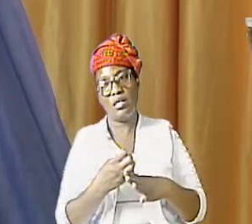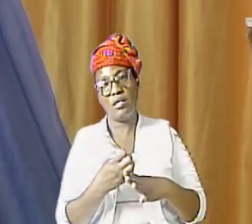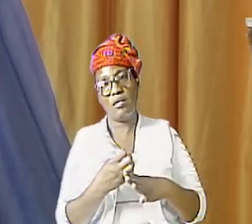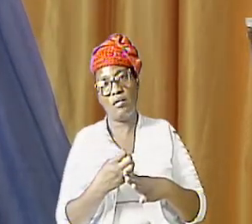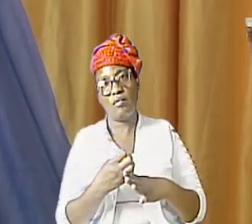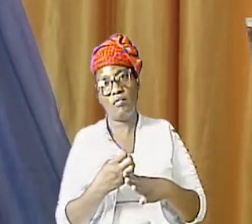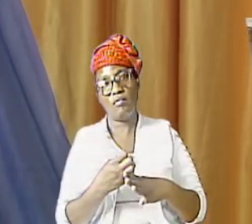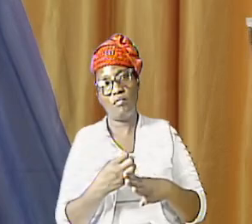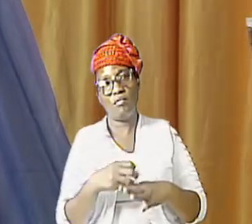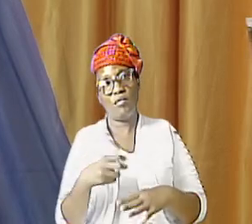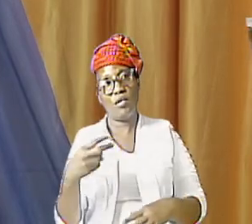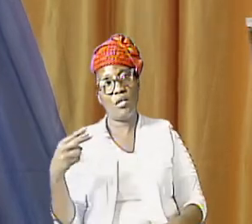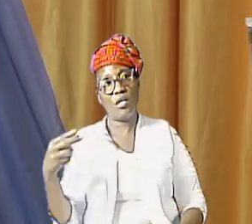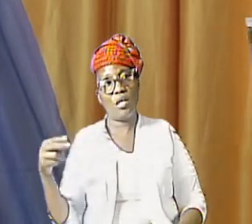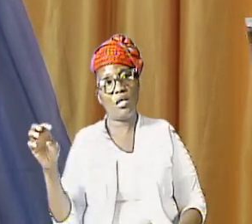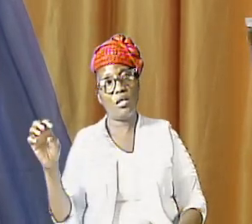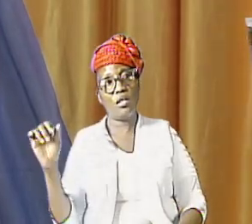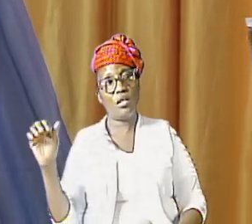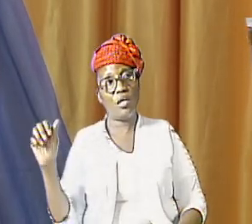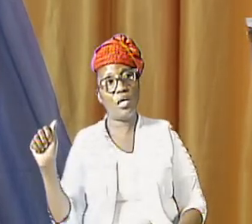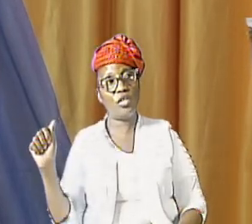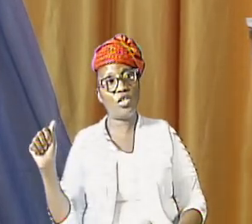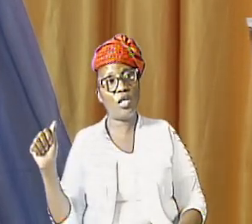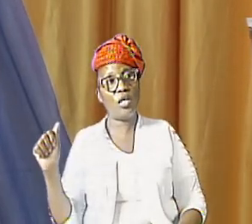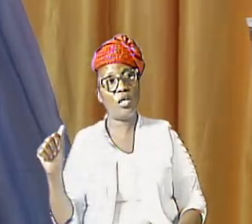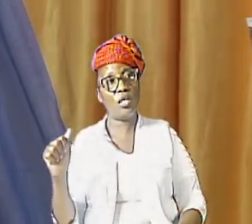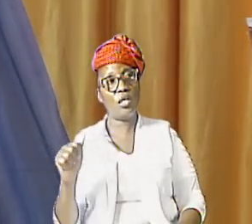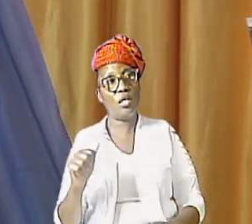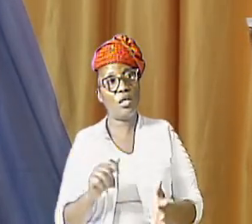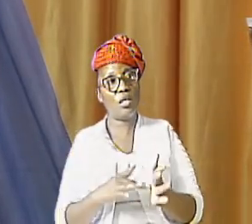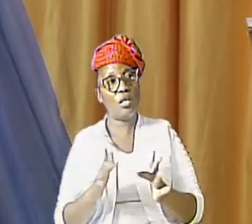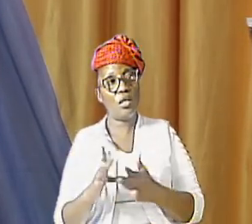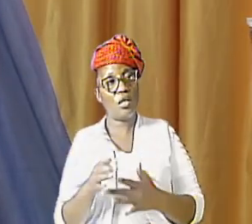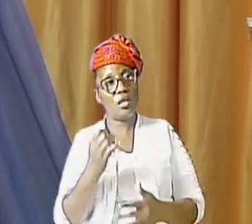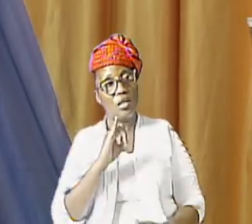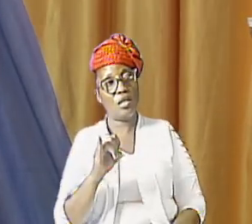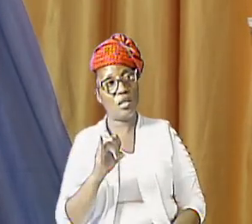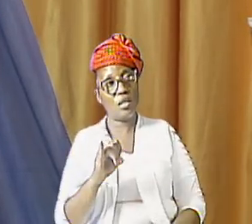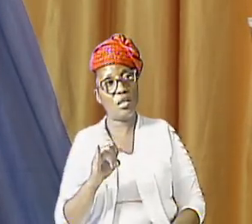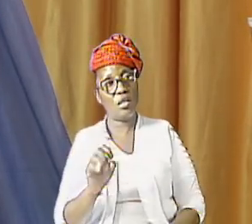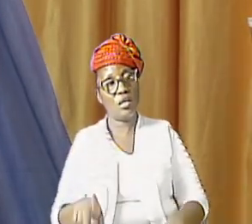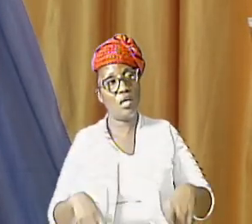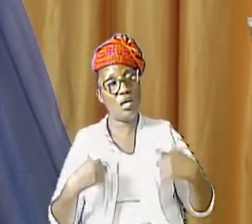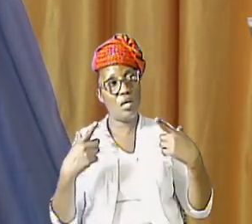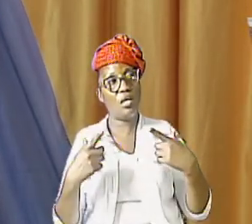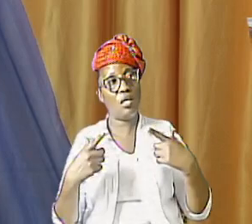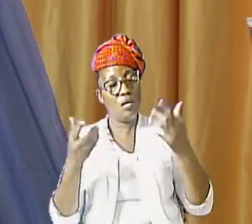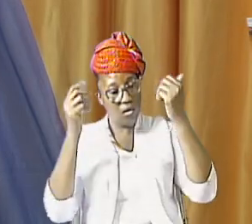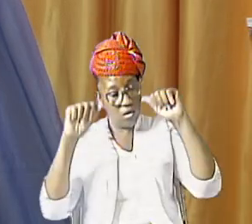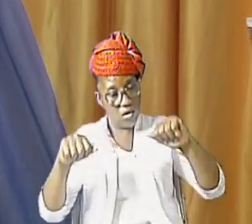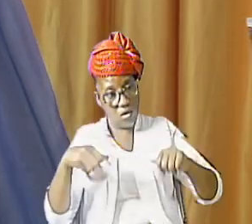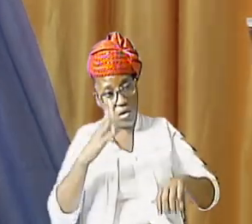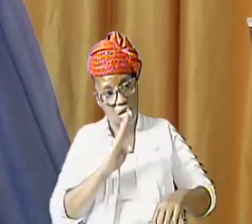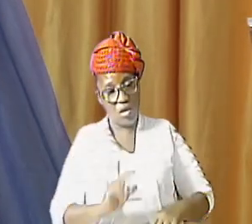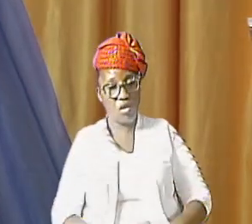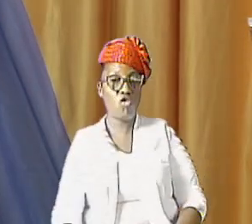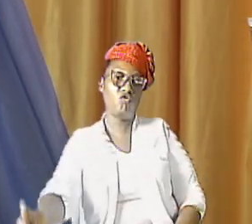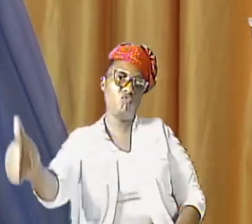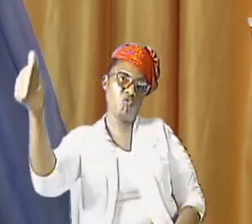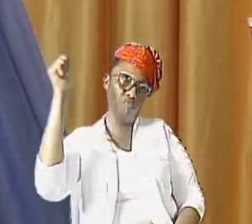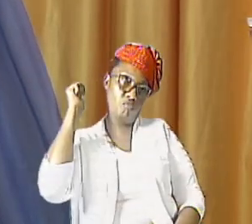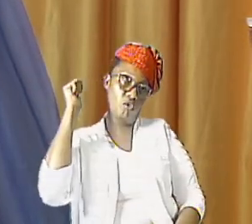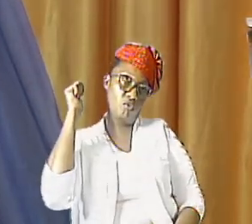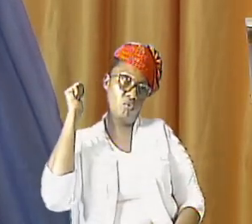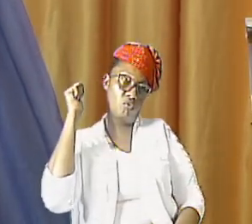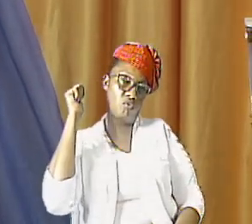atheists believe that Jesus existed, and anybody who would dare to doubt that is quickly rebuked because there